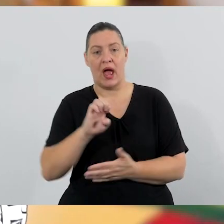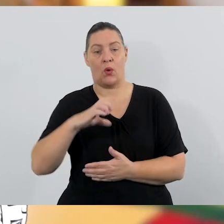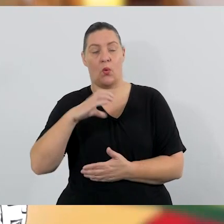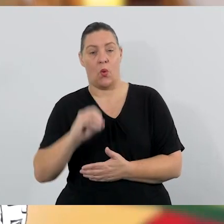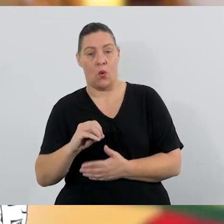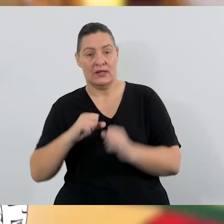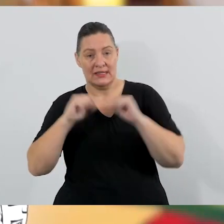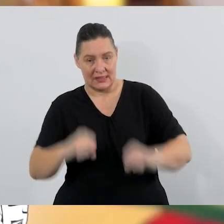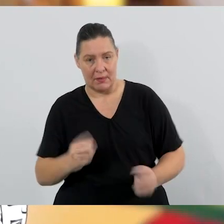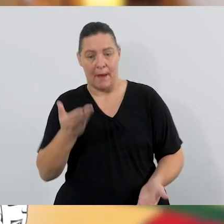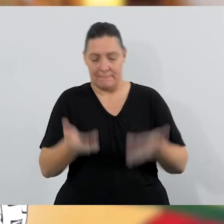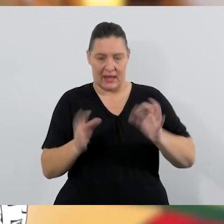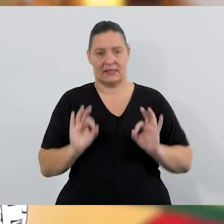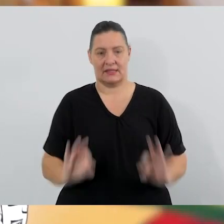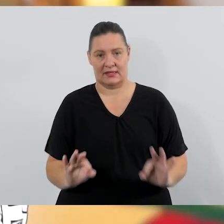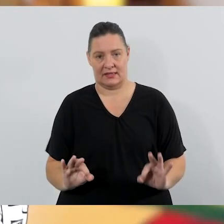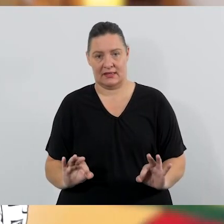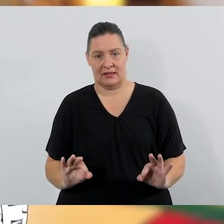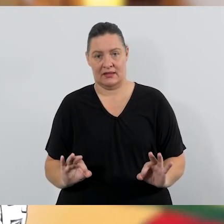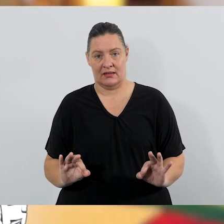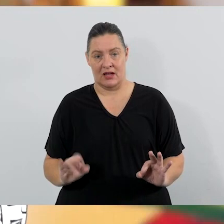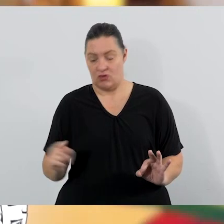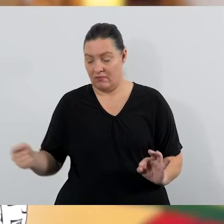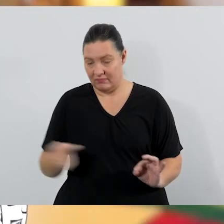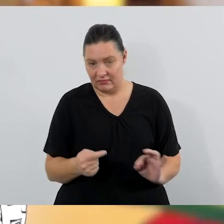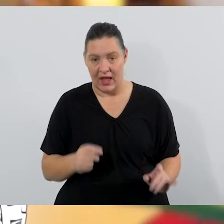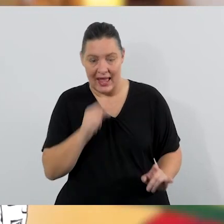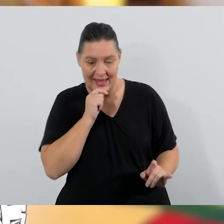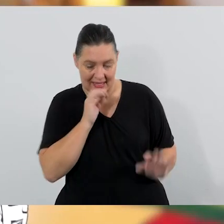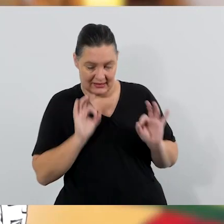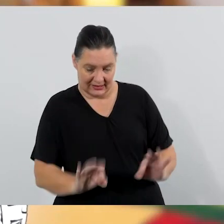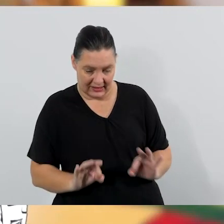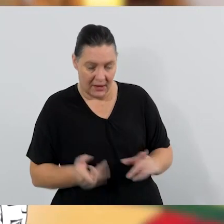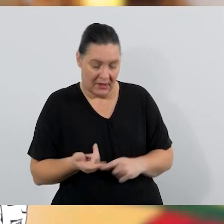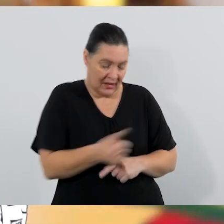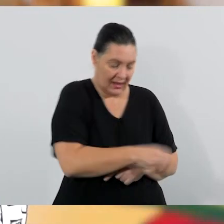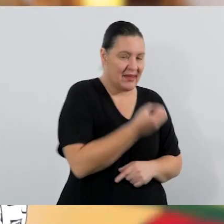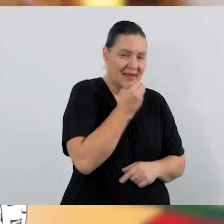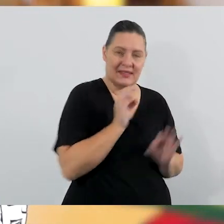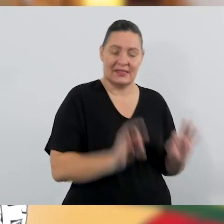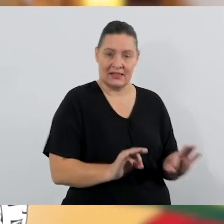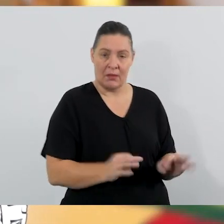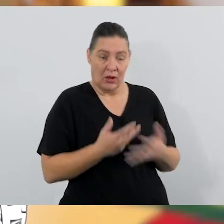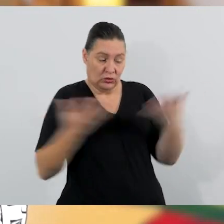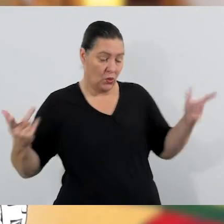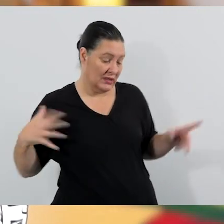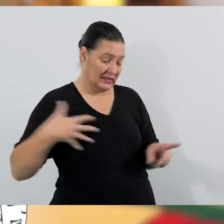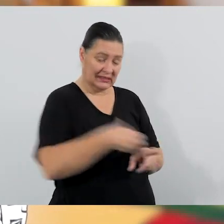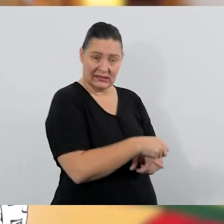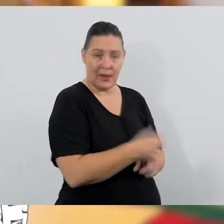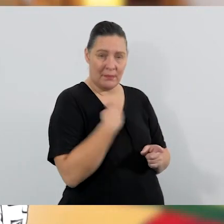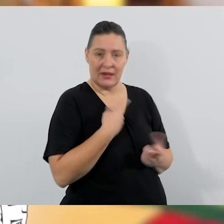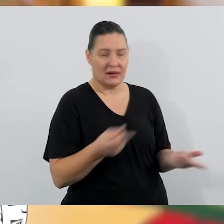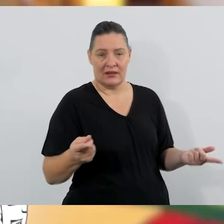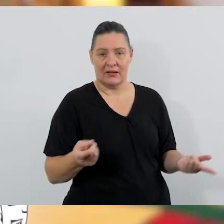the ecosystem stays balanced. We do not have more consumers than necessary, because if they are not there, then we'll